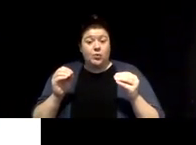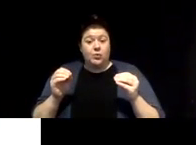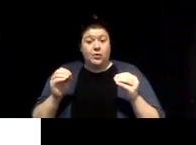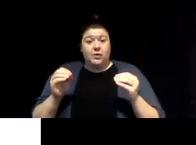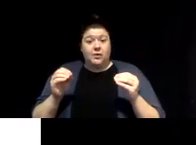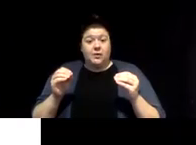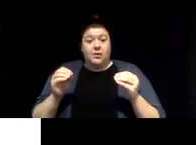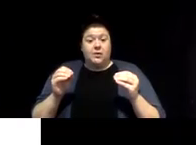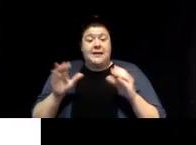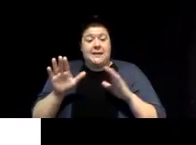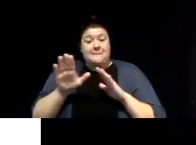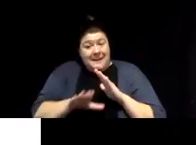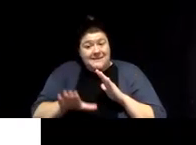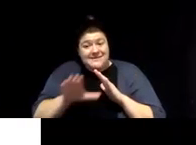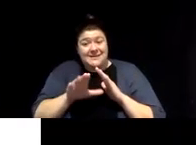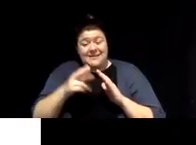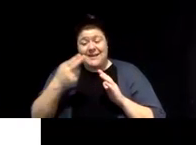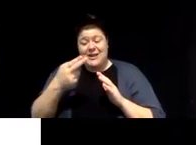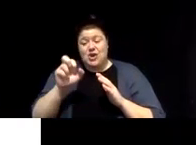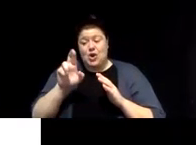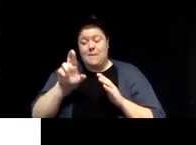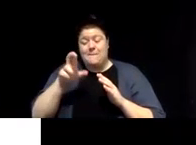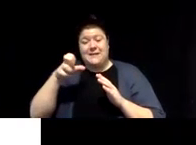it's basically a herpes